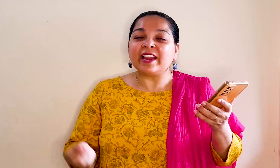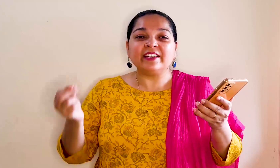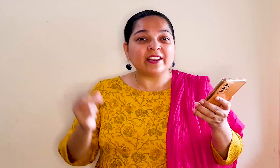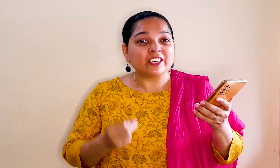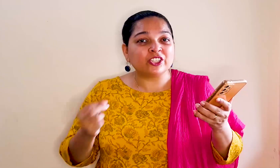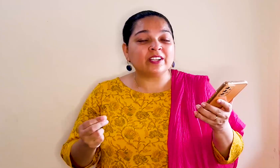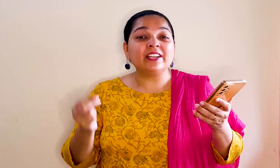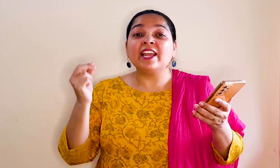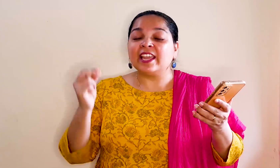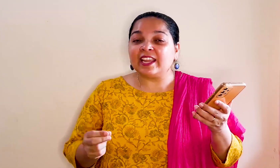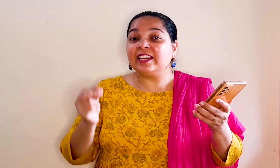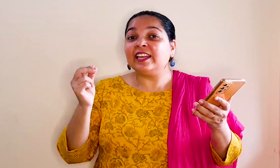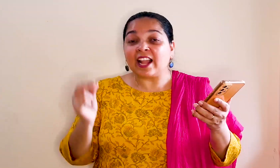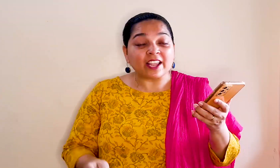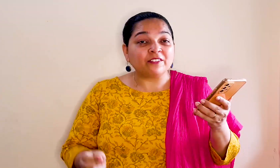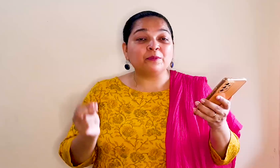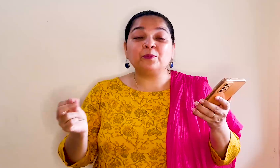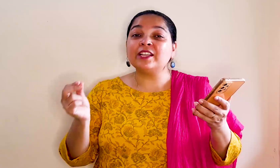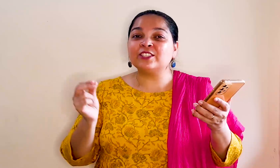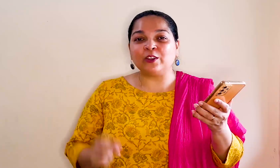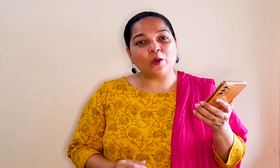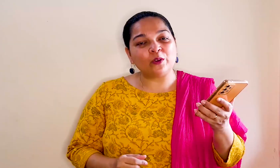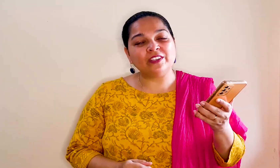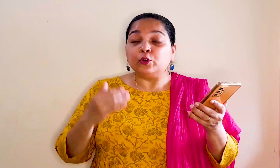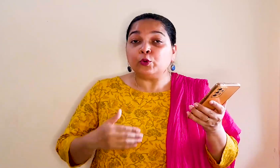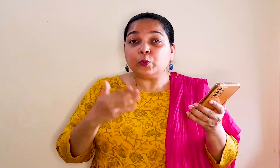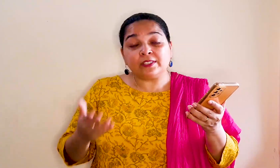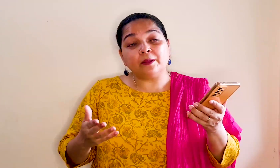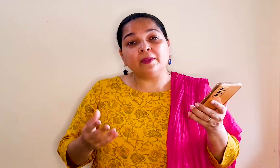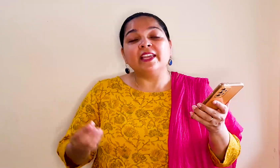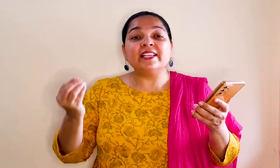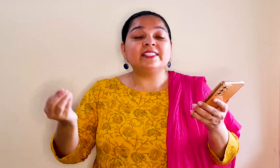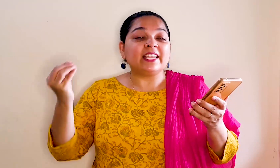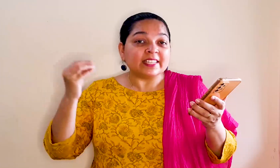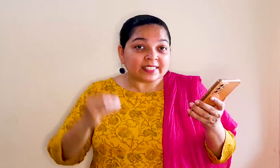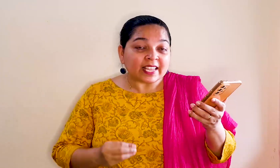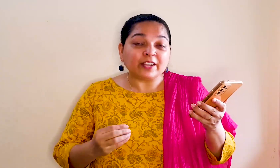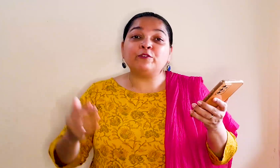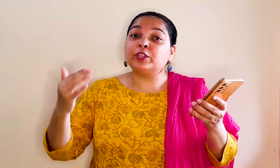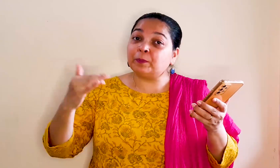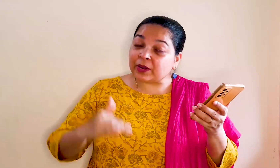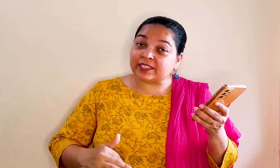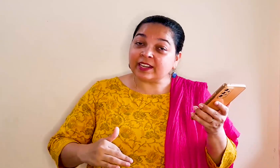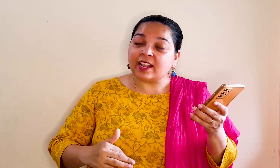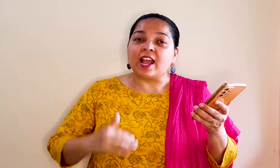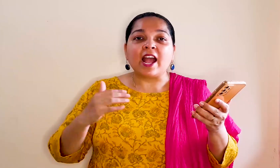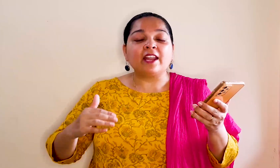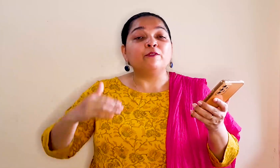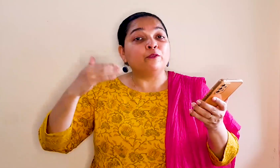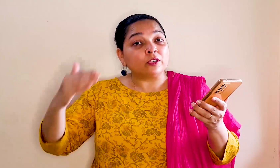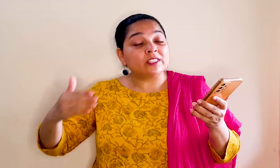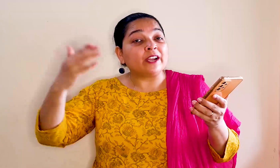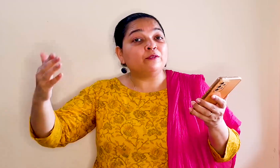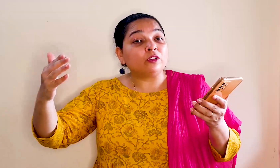the right direction in life. Praise the Lord. True wisdom is the insight for the present